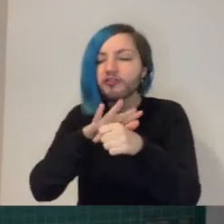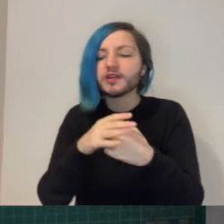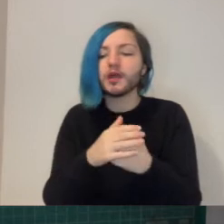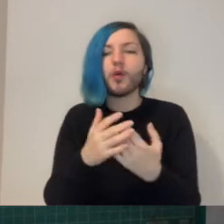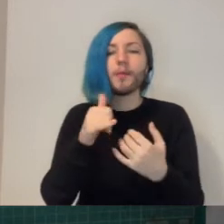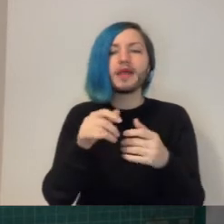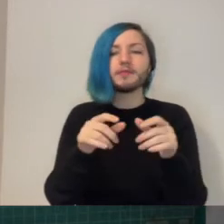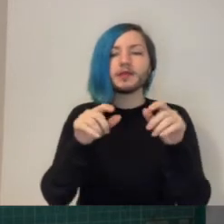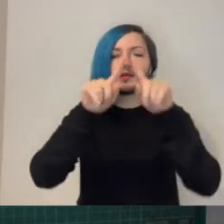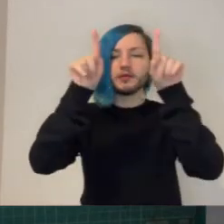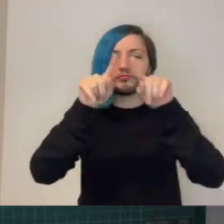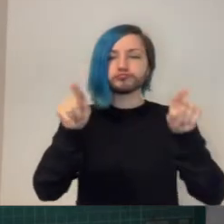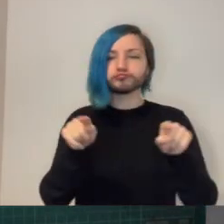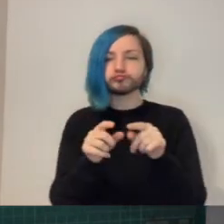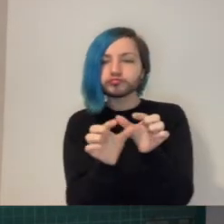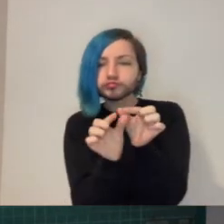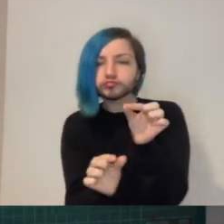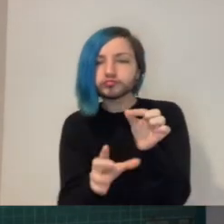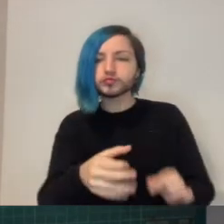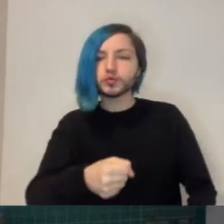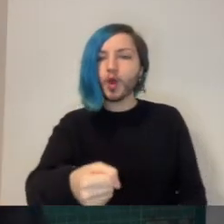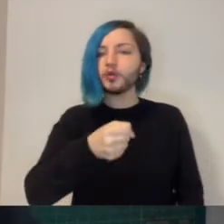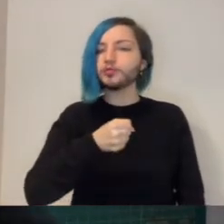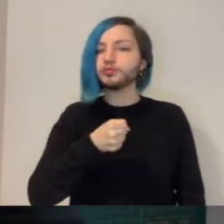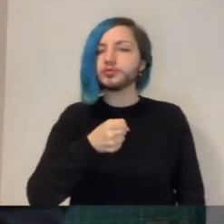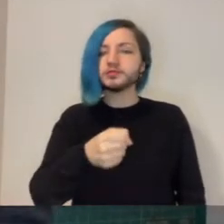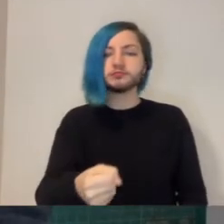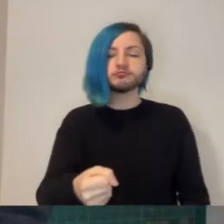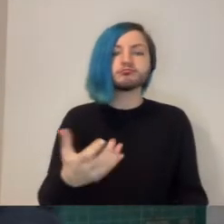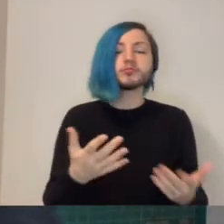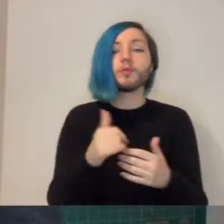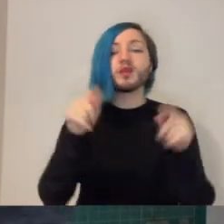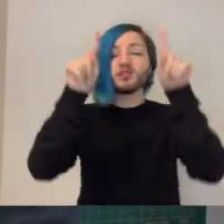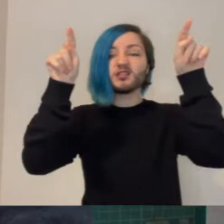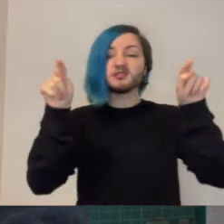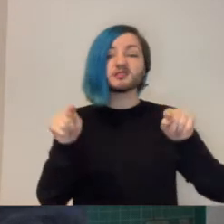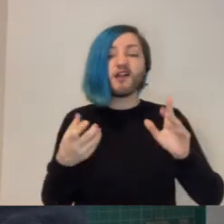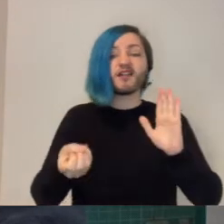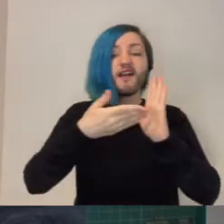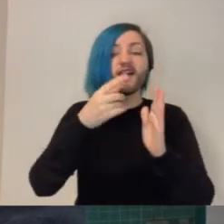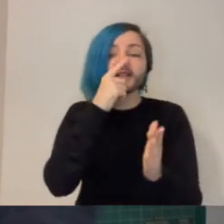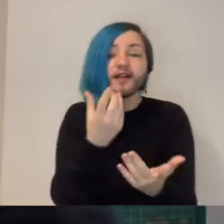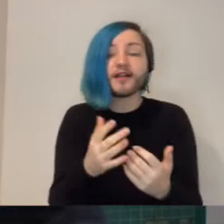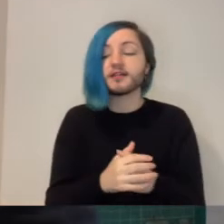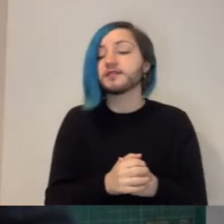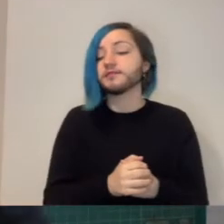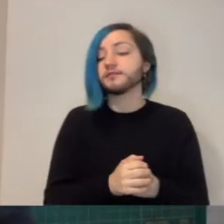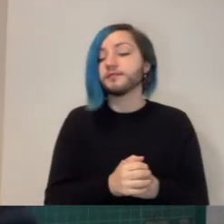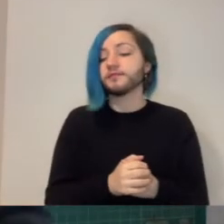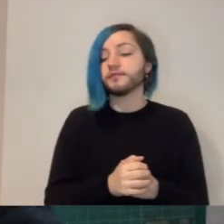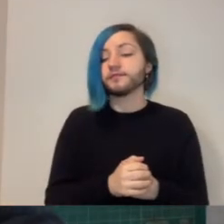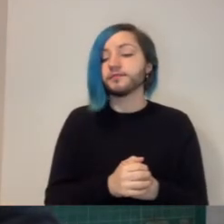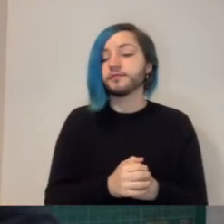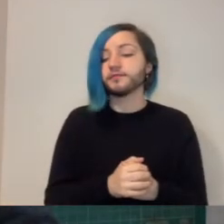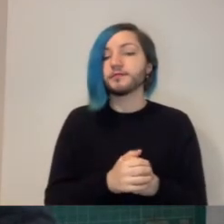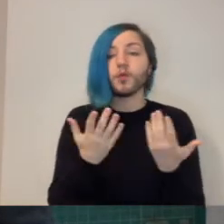areas. You can drop maybe something that you would hold your mask with and add on areas, things to the sides of the mask. Would it be